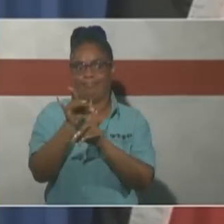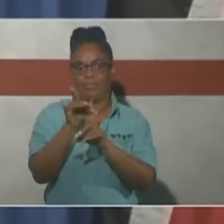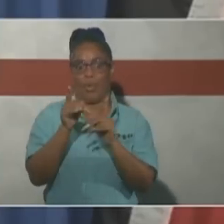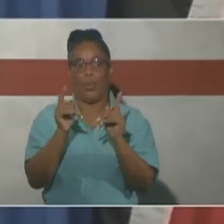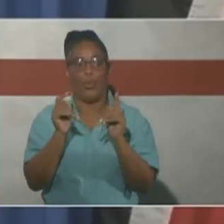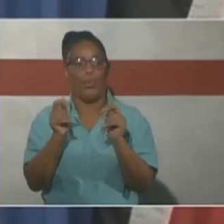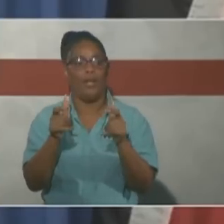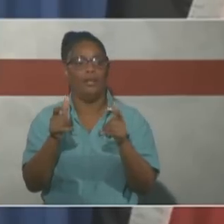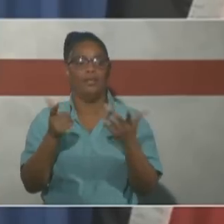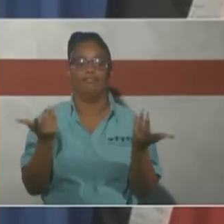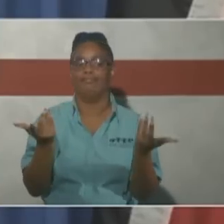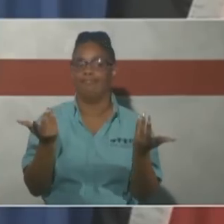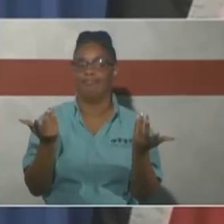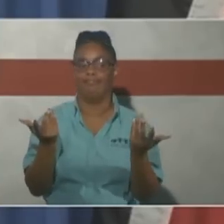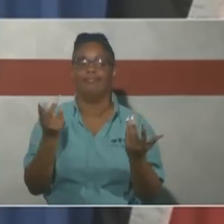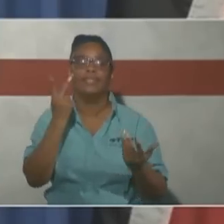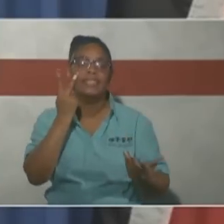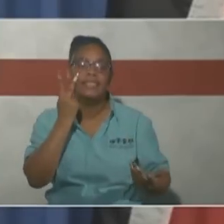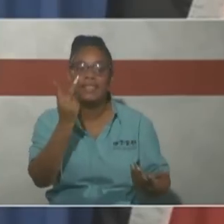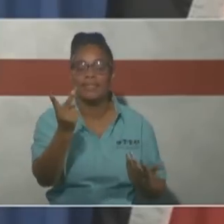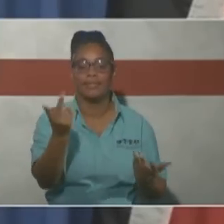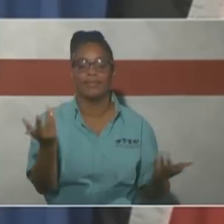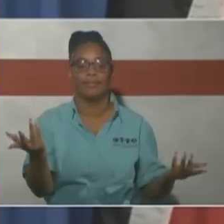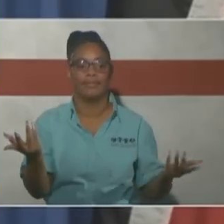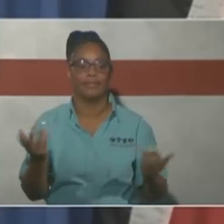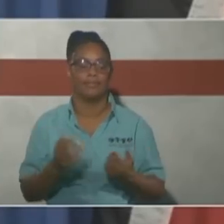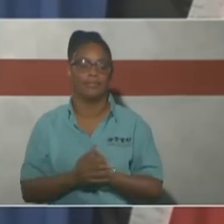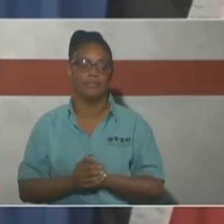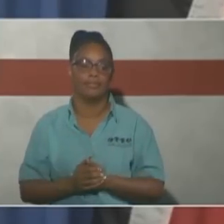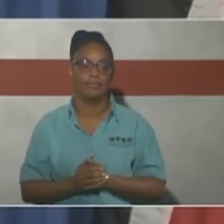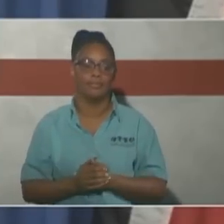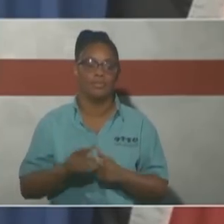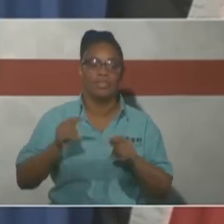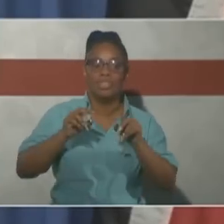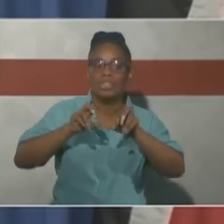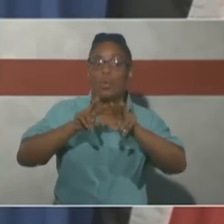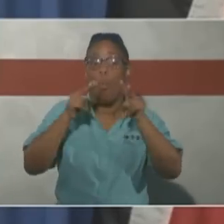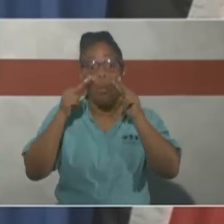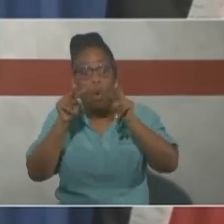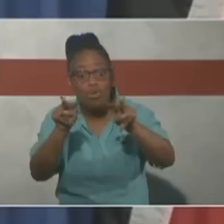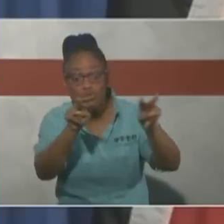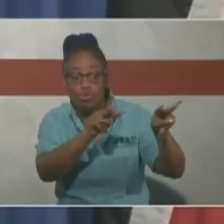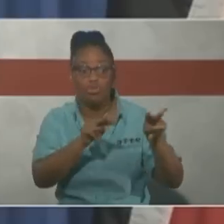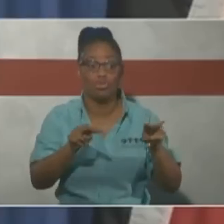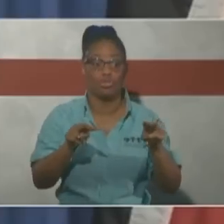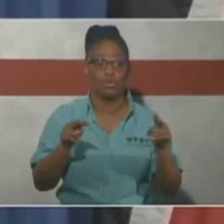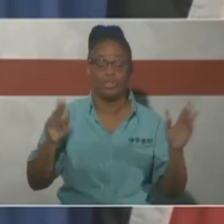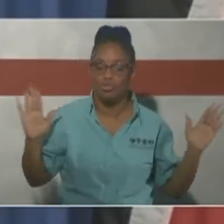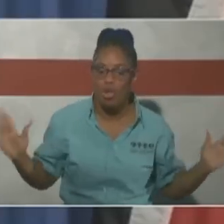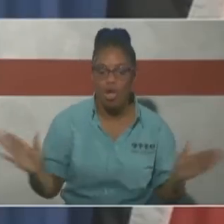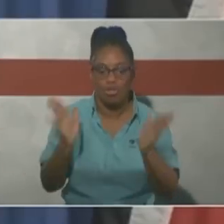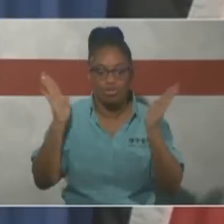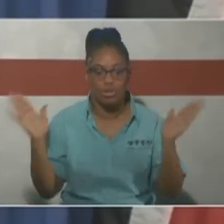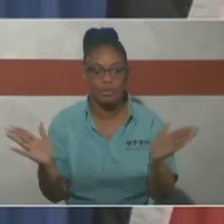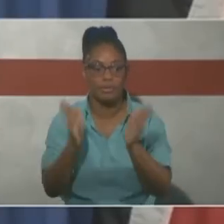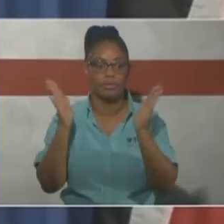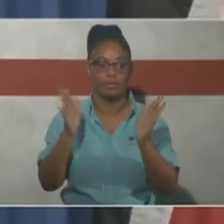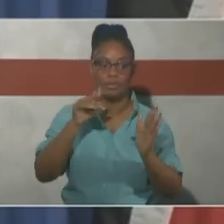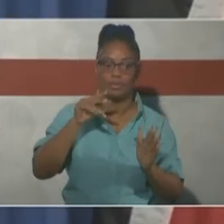in 2020 January or March or so on, where we had a virgin population and a